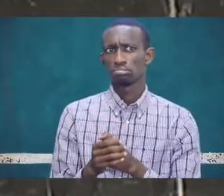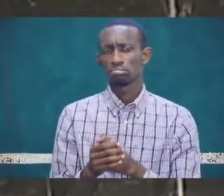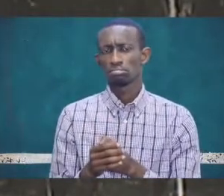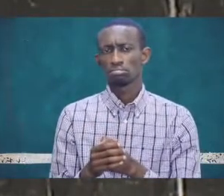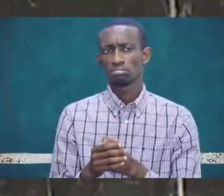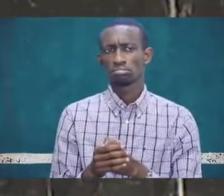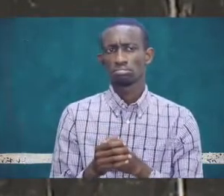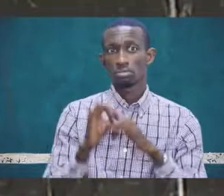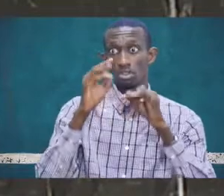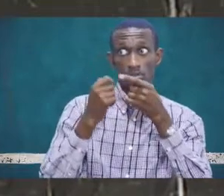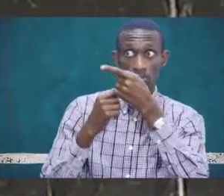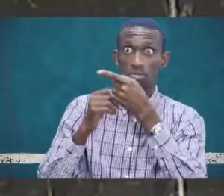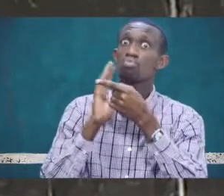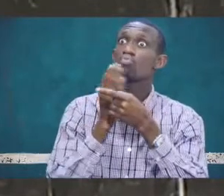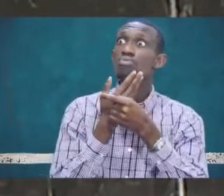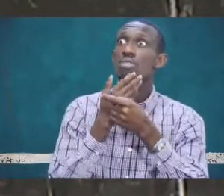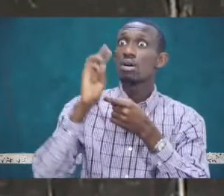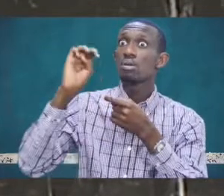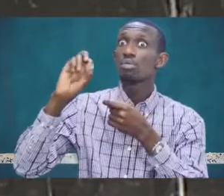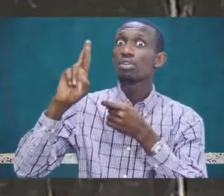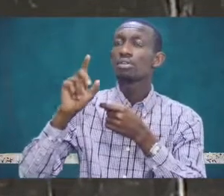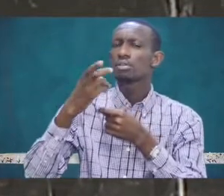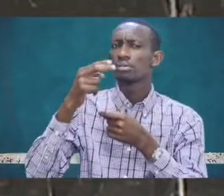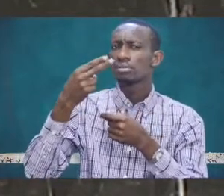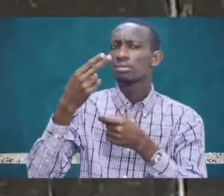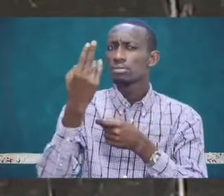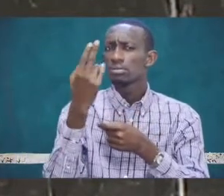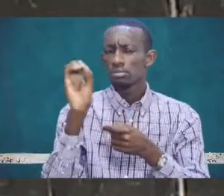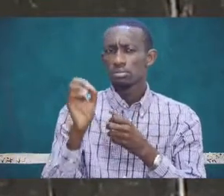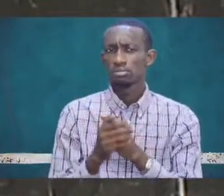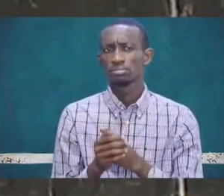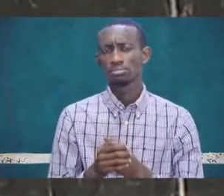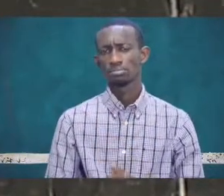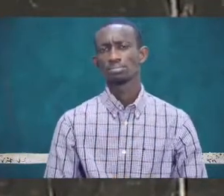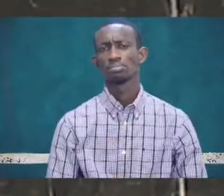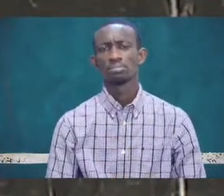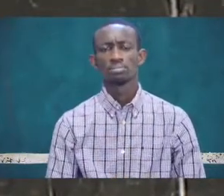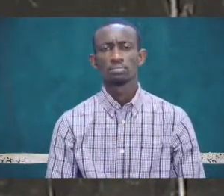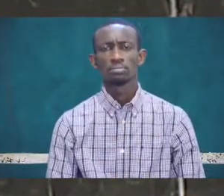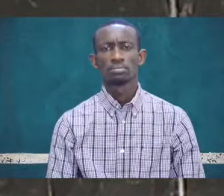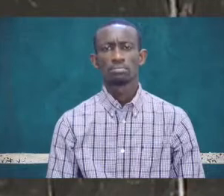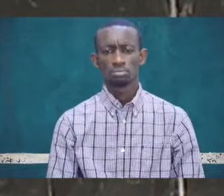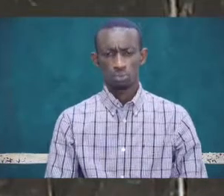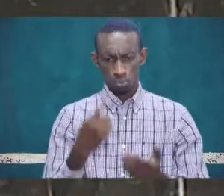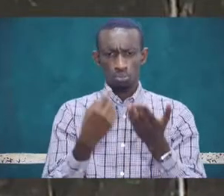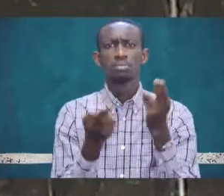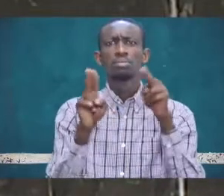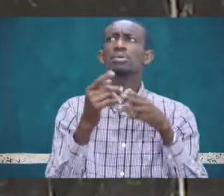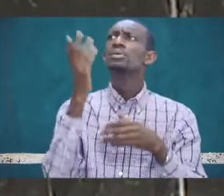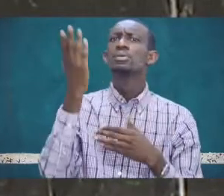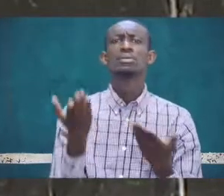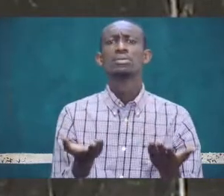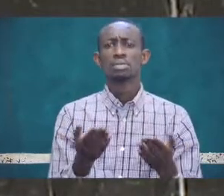so even the water molecule. So this is the primary carbocation that is formed. So what happens here, in the